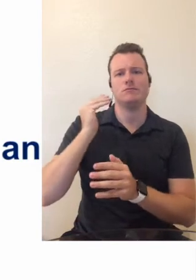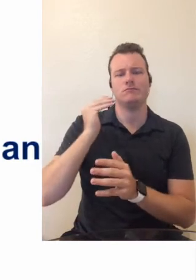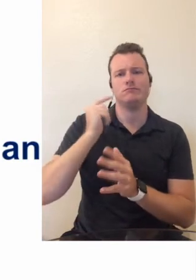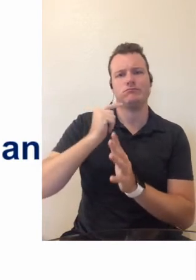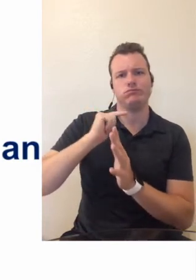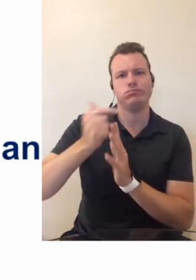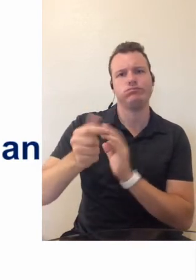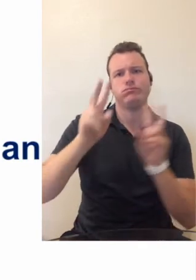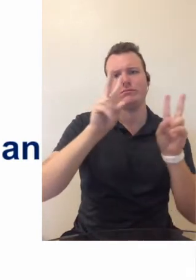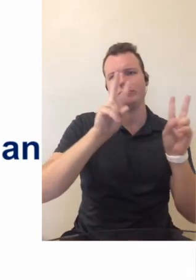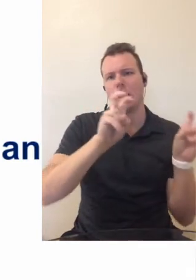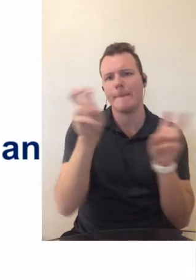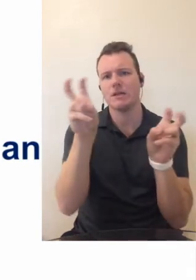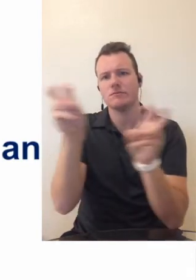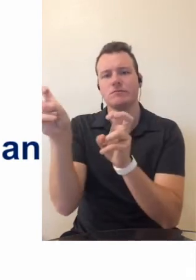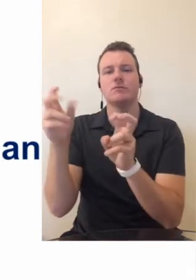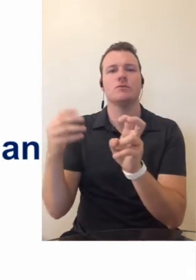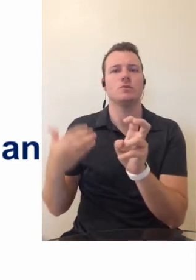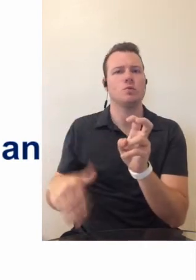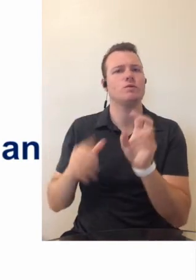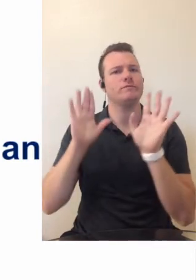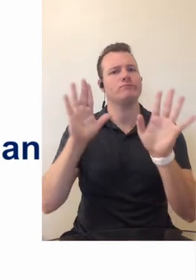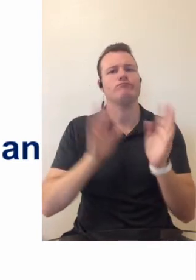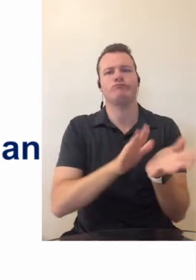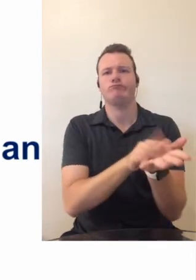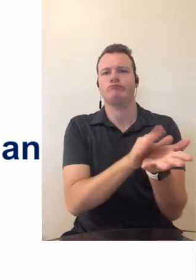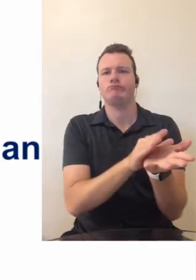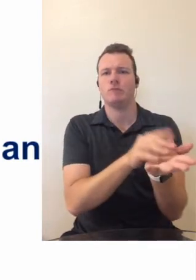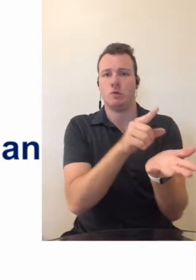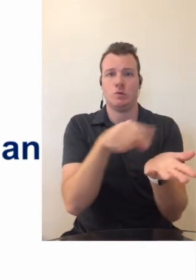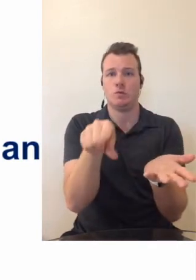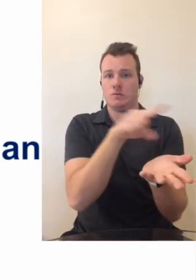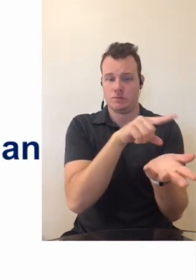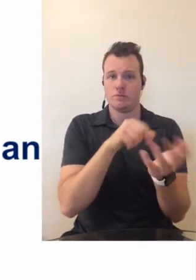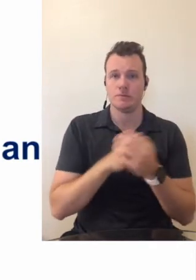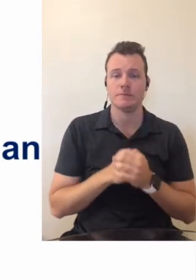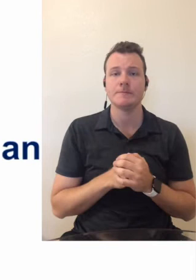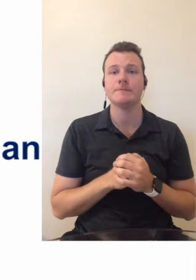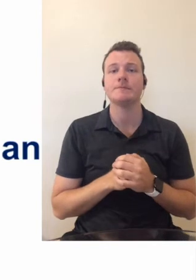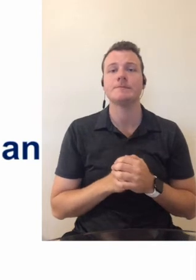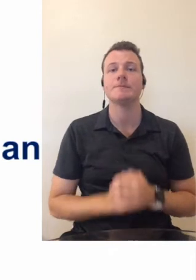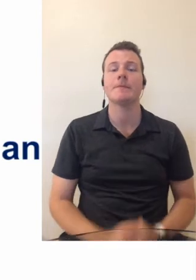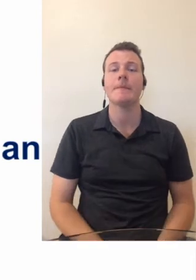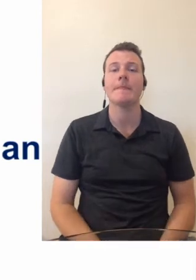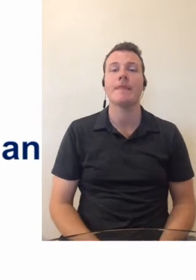has compiled. It's fantastic, and I applaud you all for that.